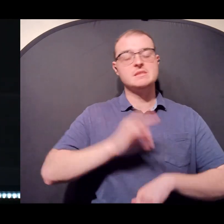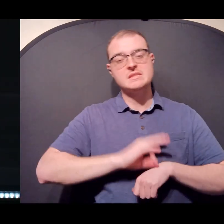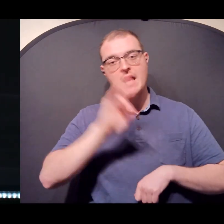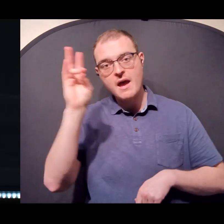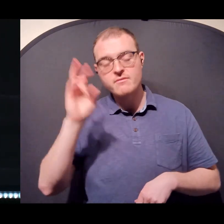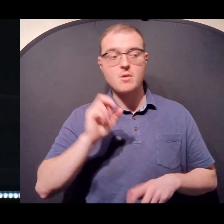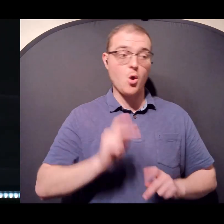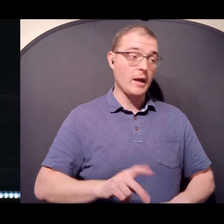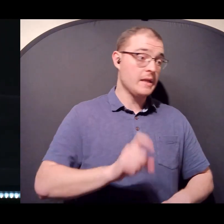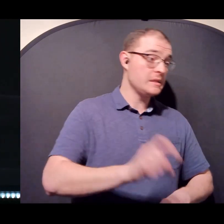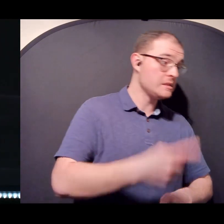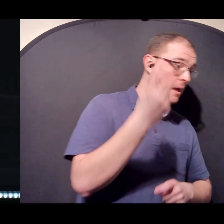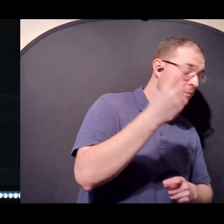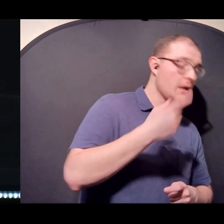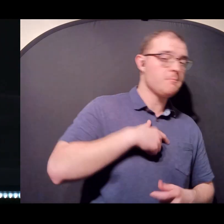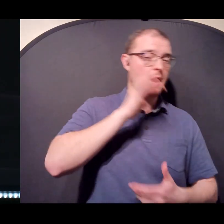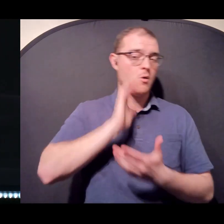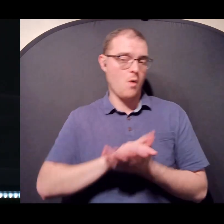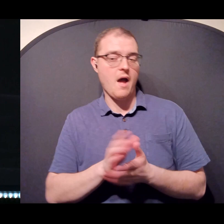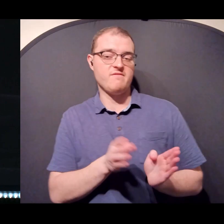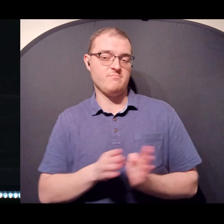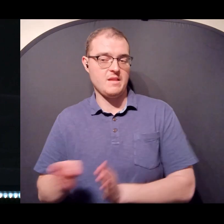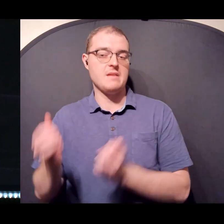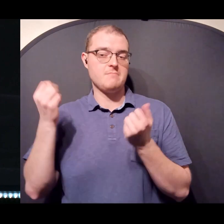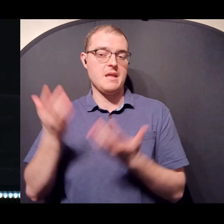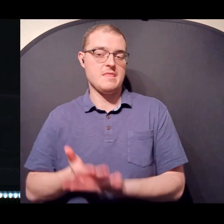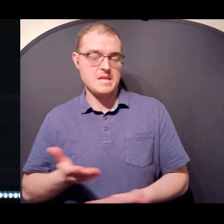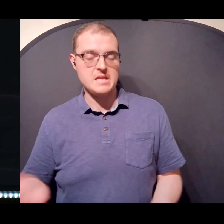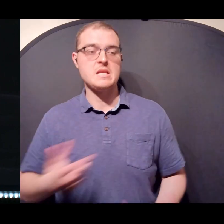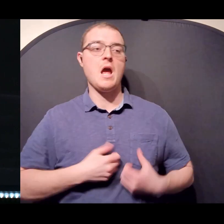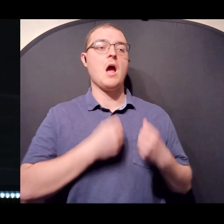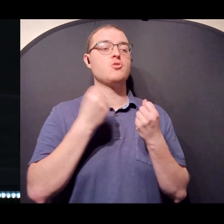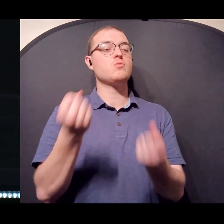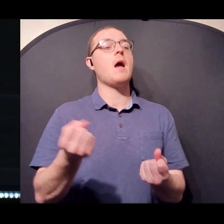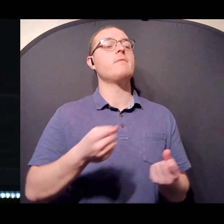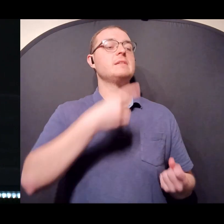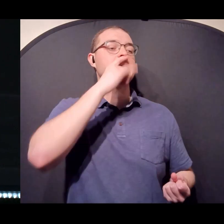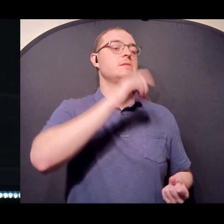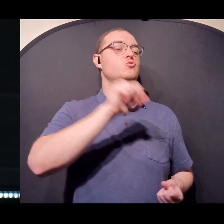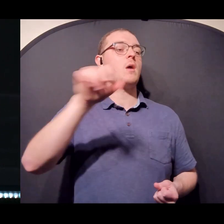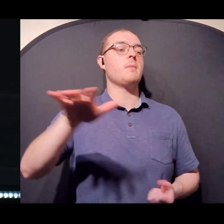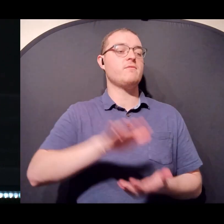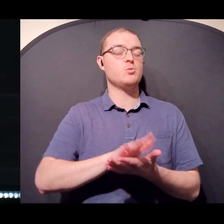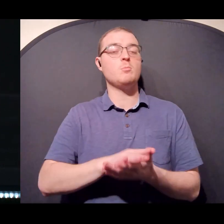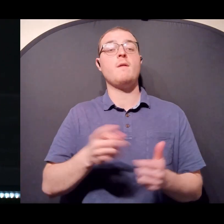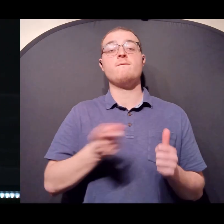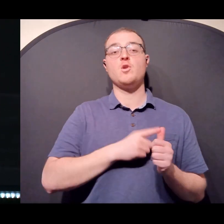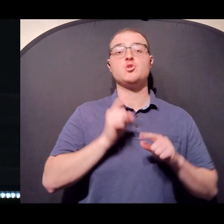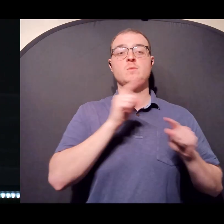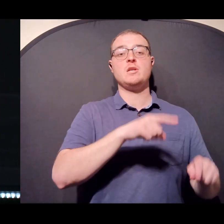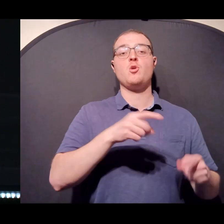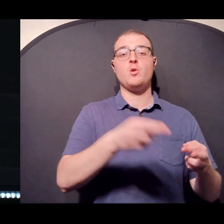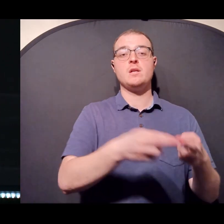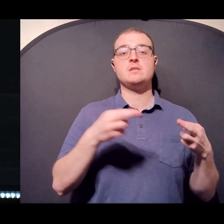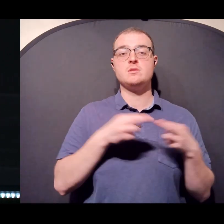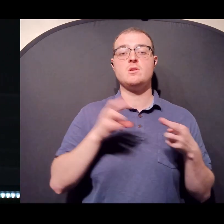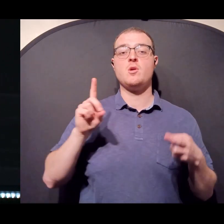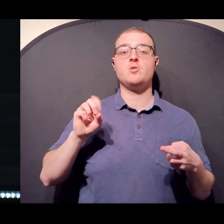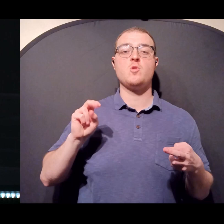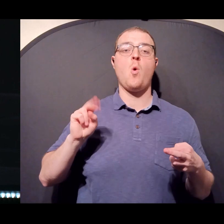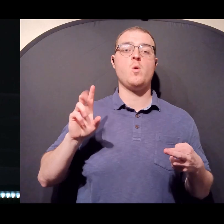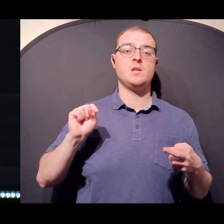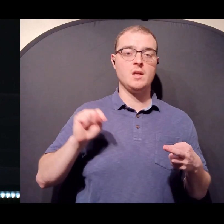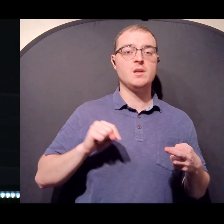and then off we go on Friday. It takes about an hour to get to school with traffic in San Diego, and we'll hit the donut shop, and so I'm